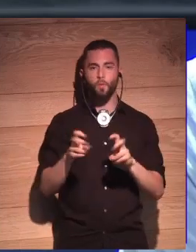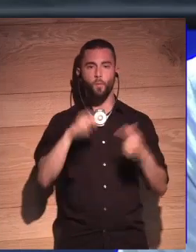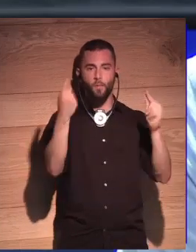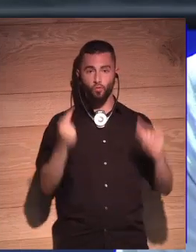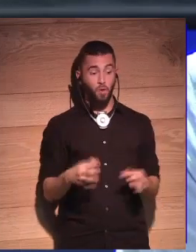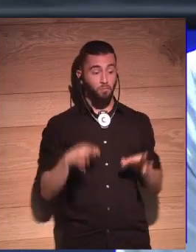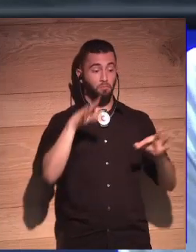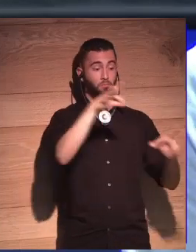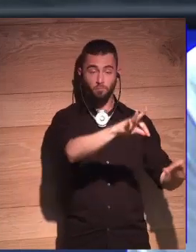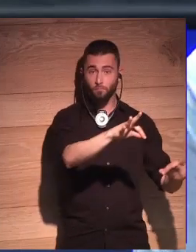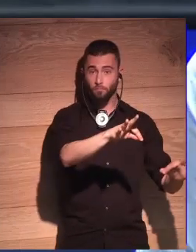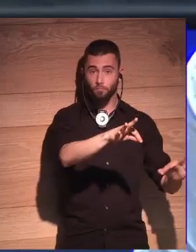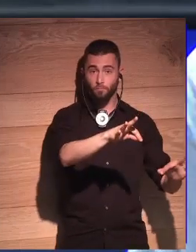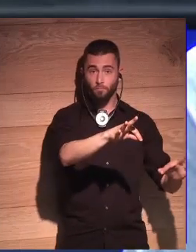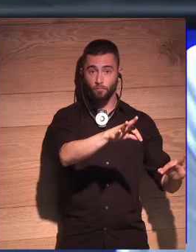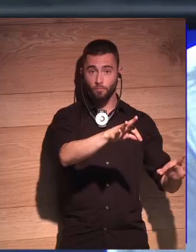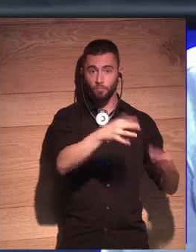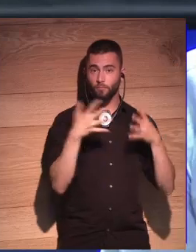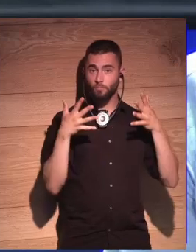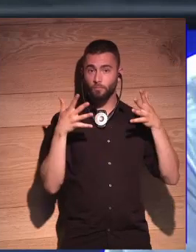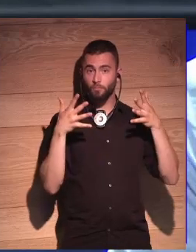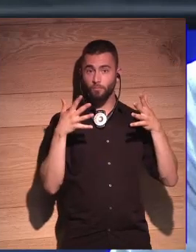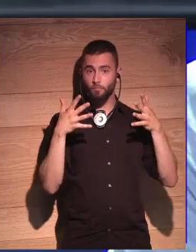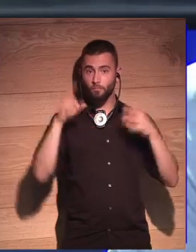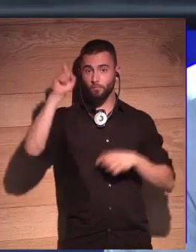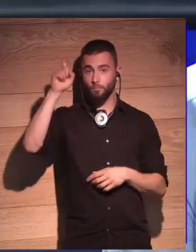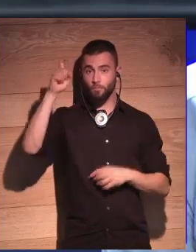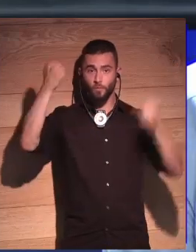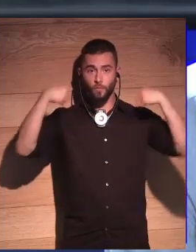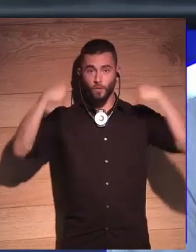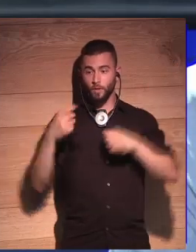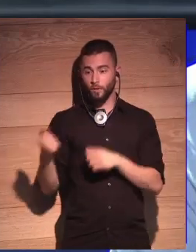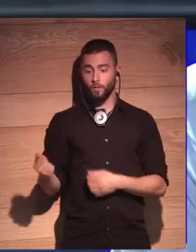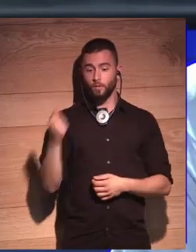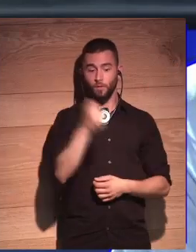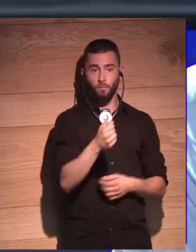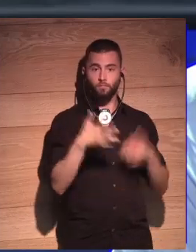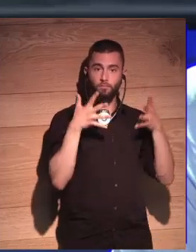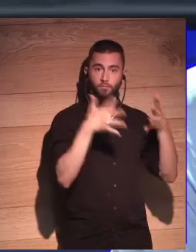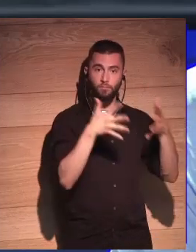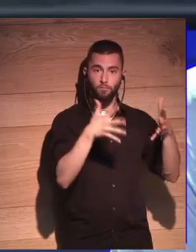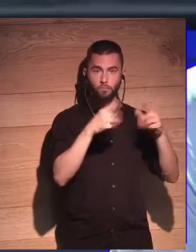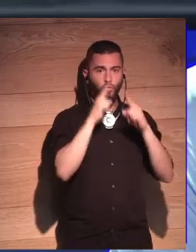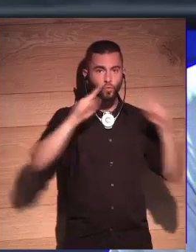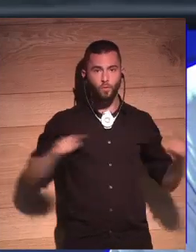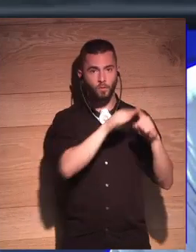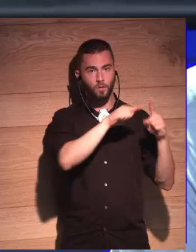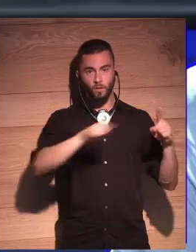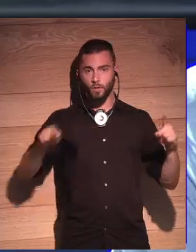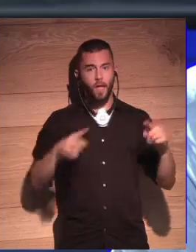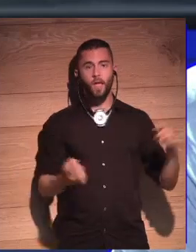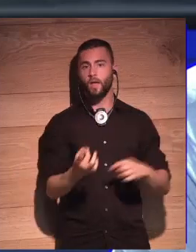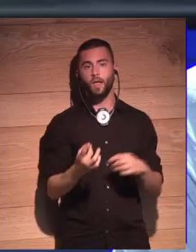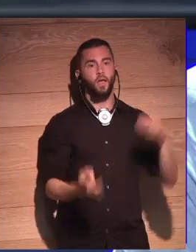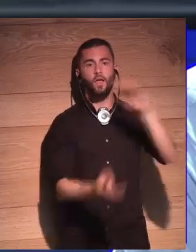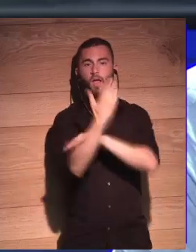develop an innovation project. We give them some budget, some funding, and we provide them with a coach throughout the years